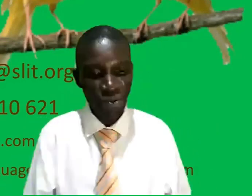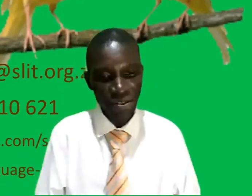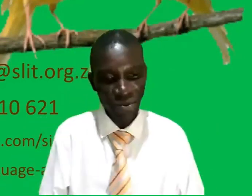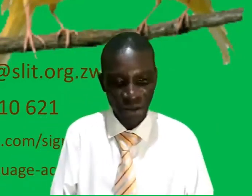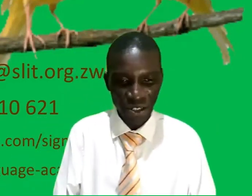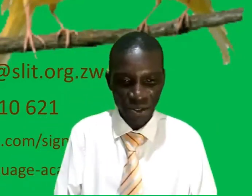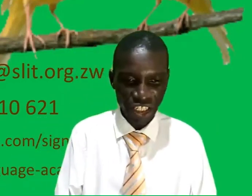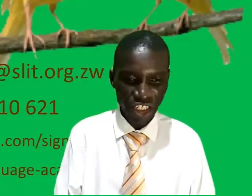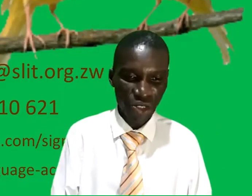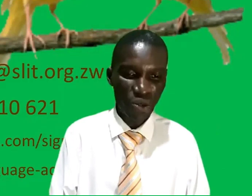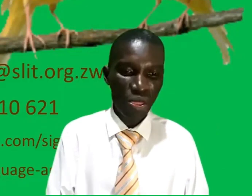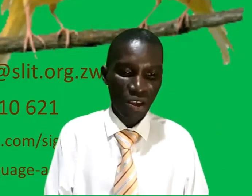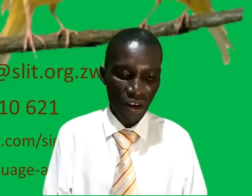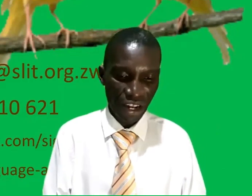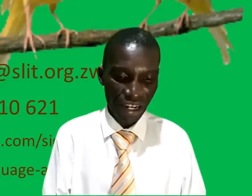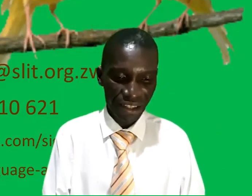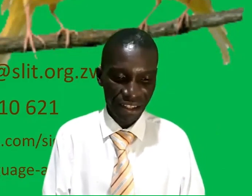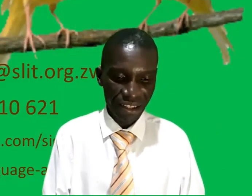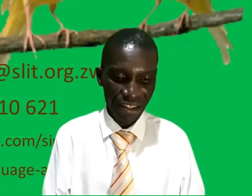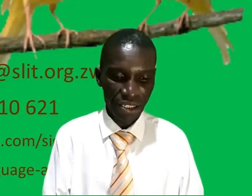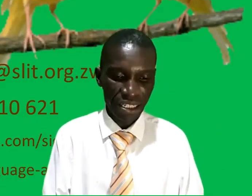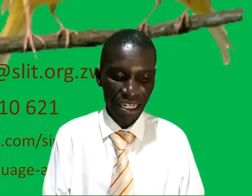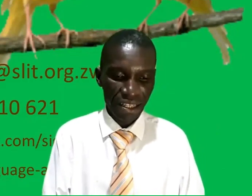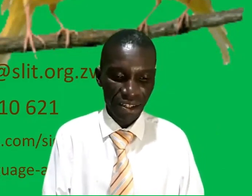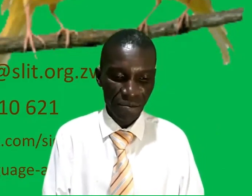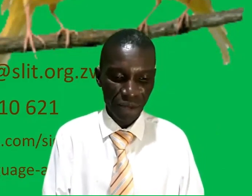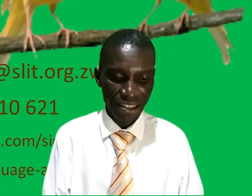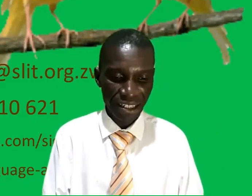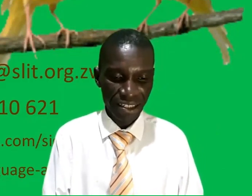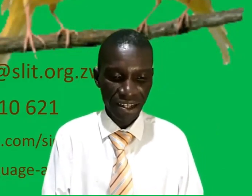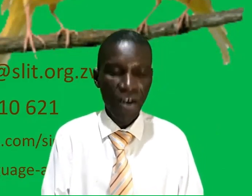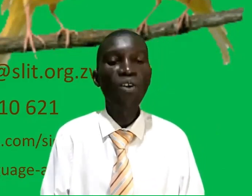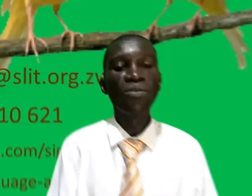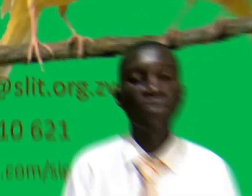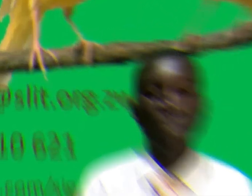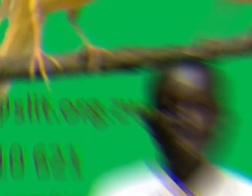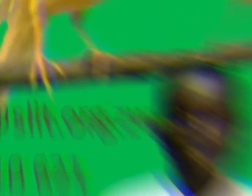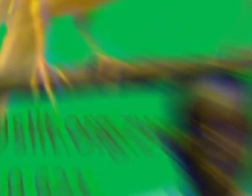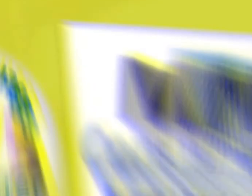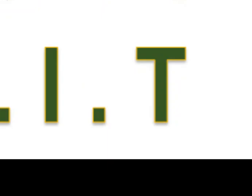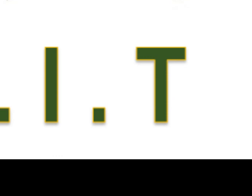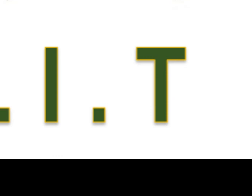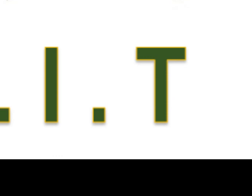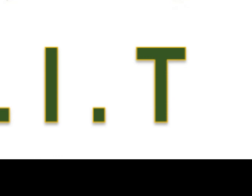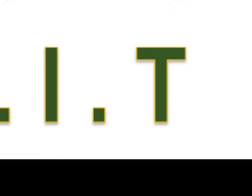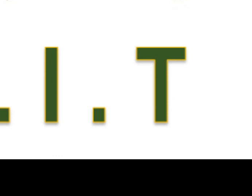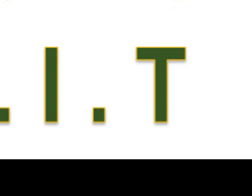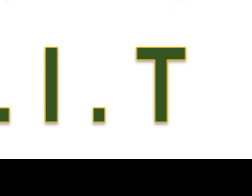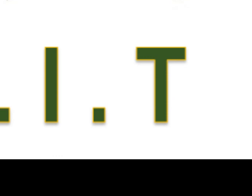is what we are going to teach you in this course, the basics of sign language.